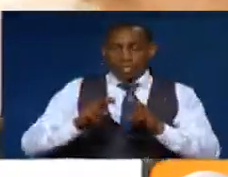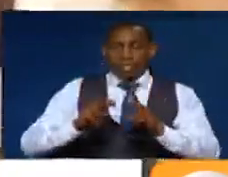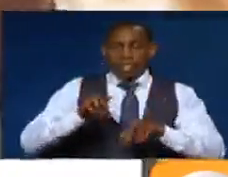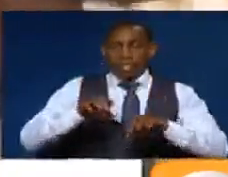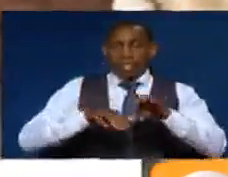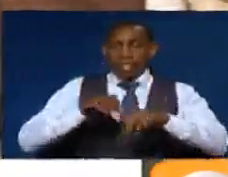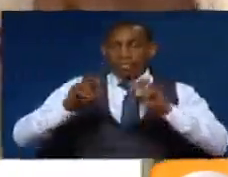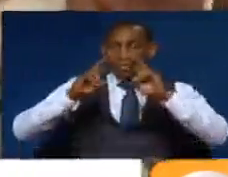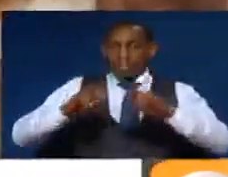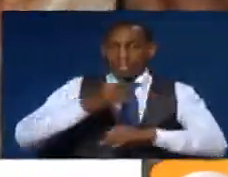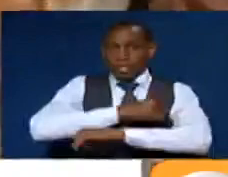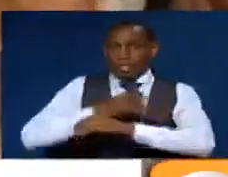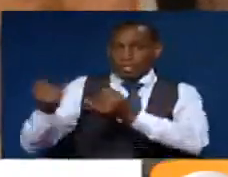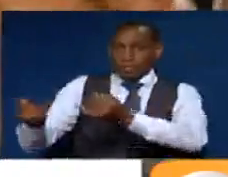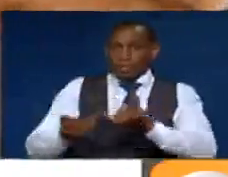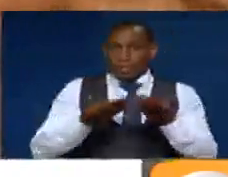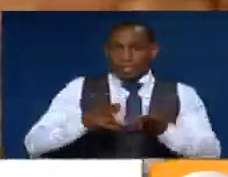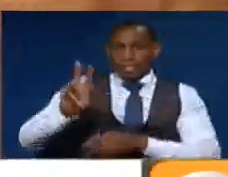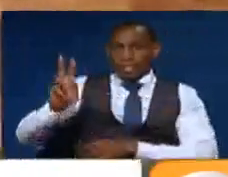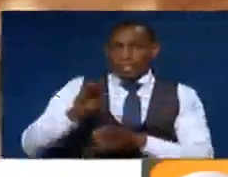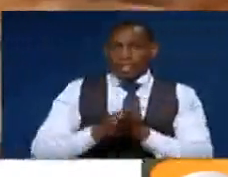Research Institute, it was introduced in Kenya in